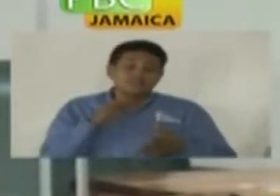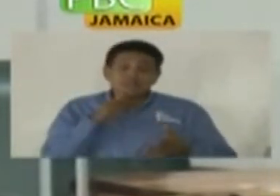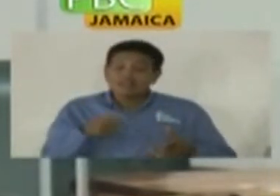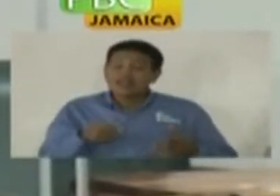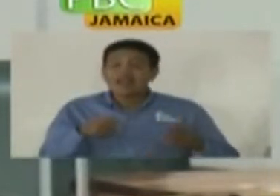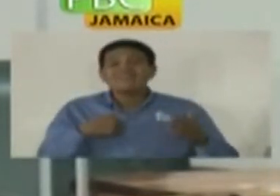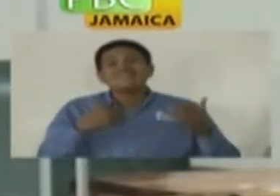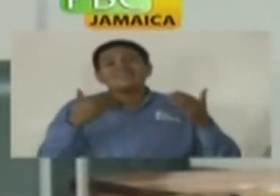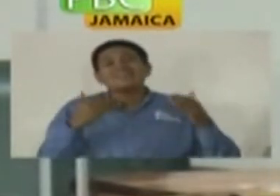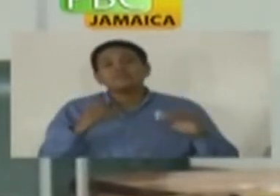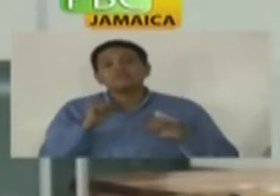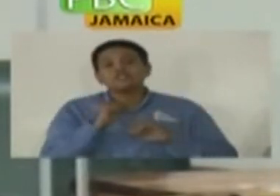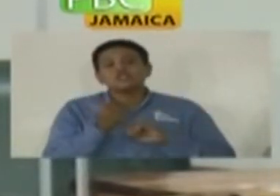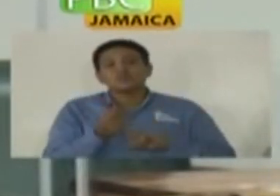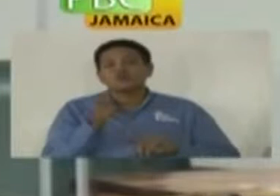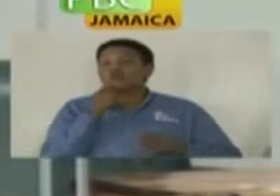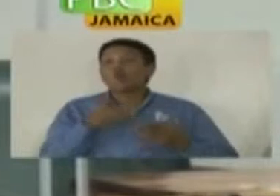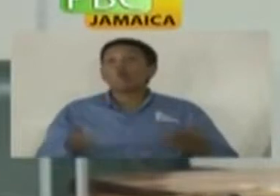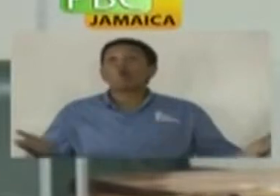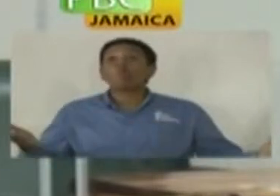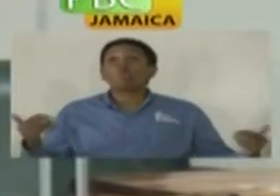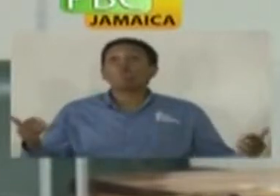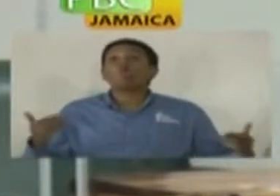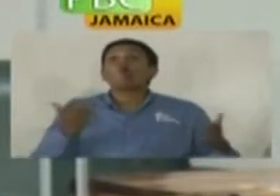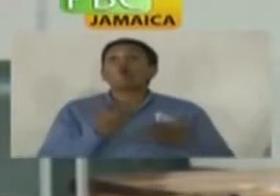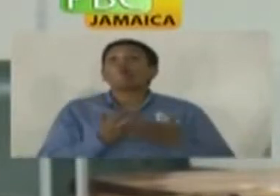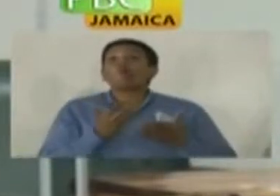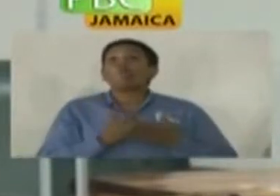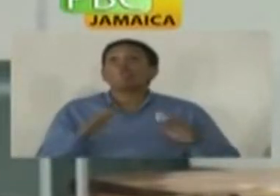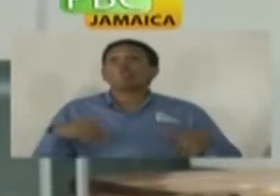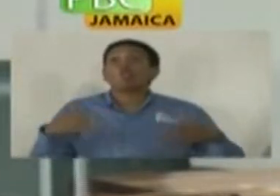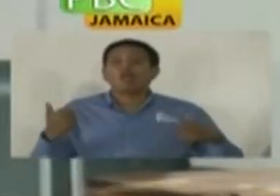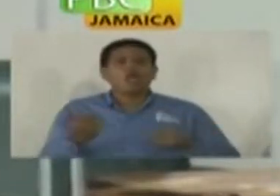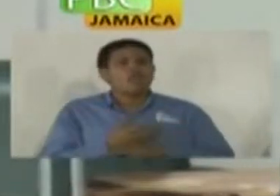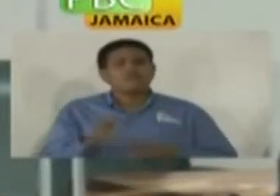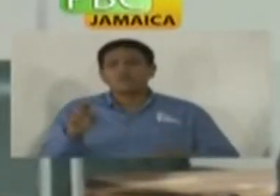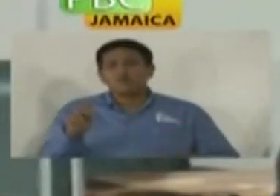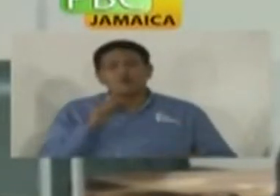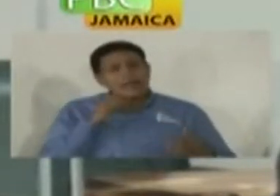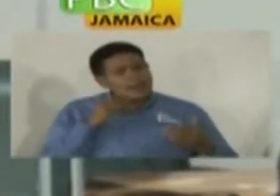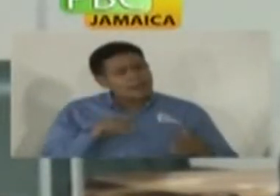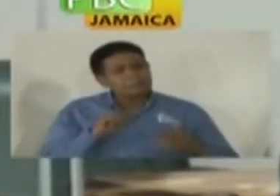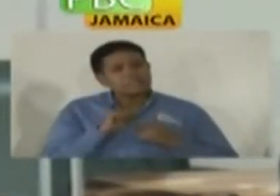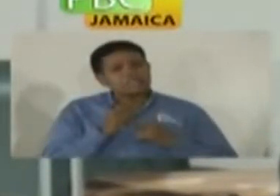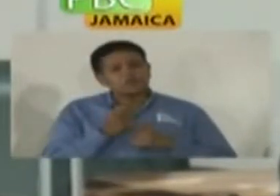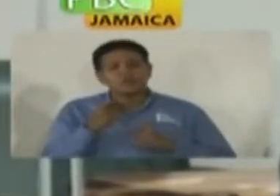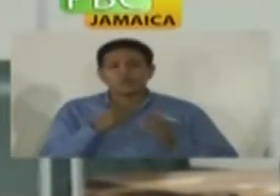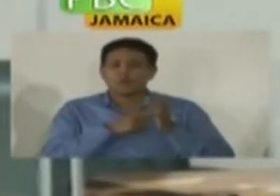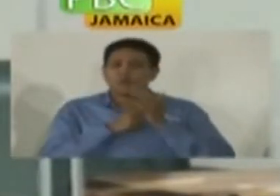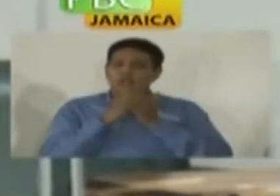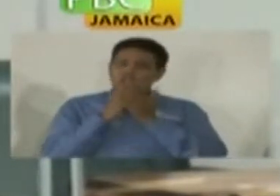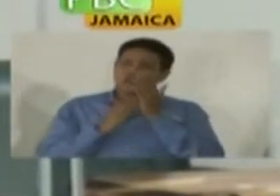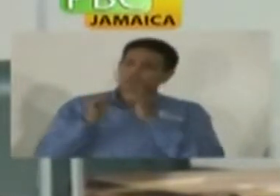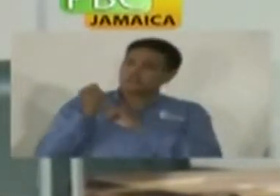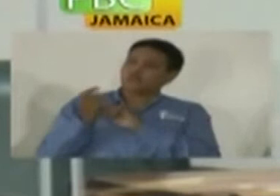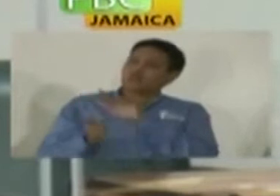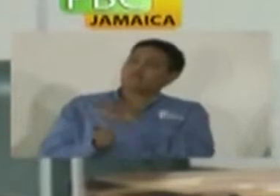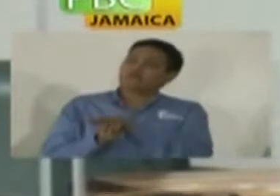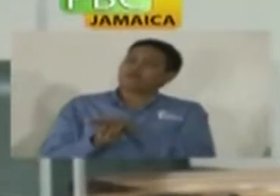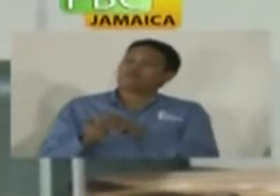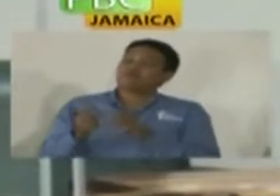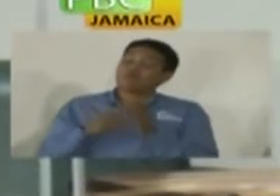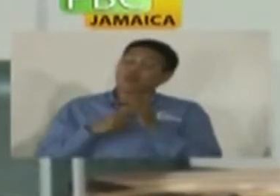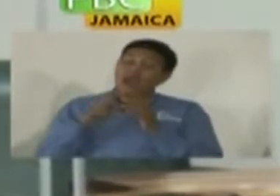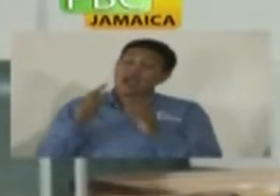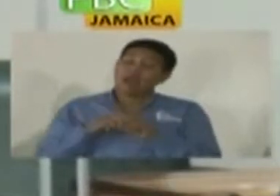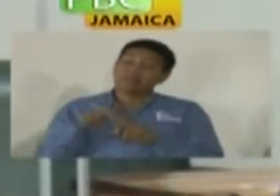limited circumstances. It requires, in certain circumstances, an application for leave.